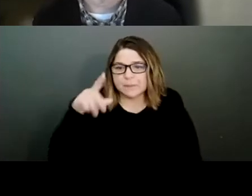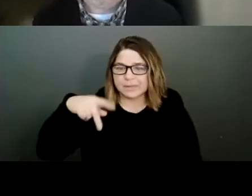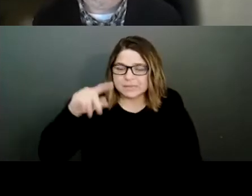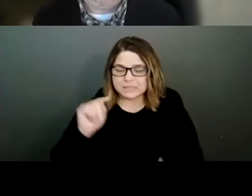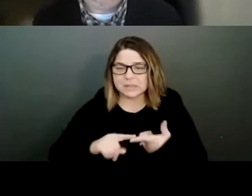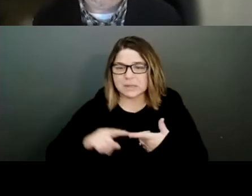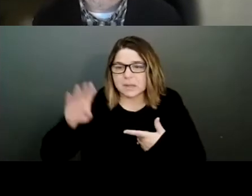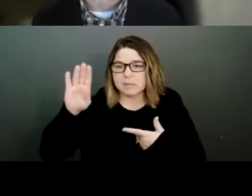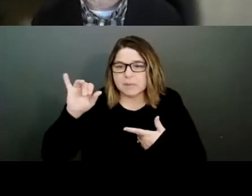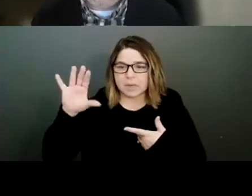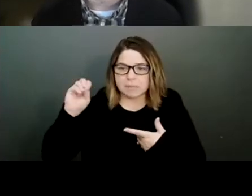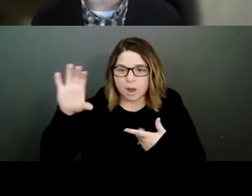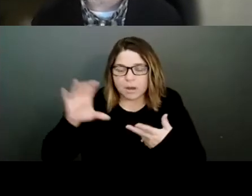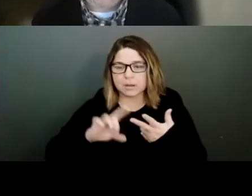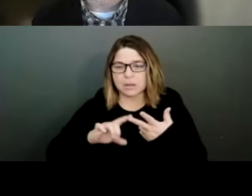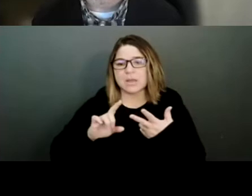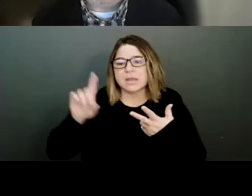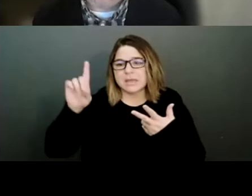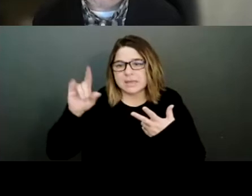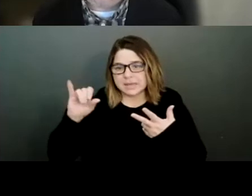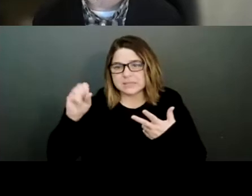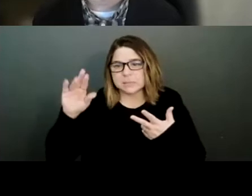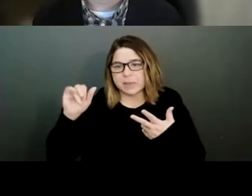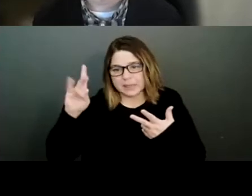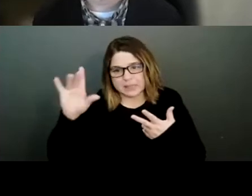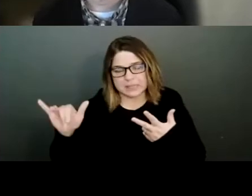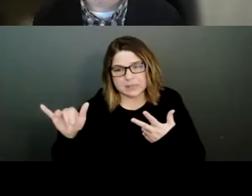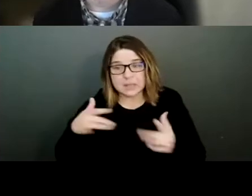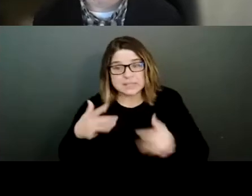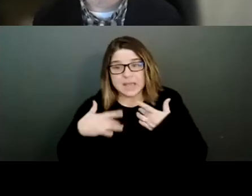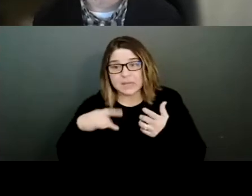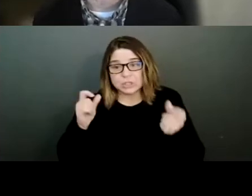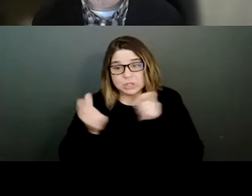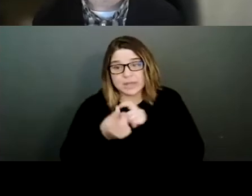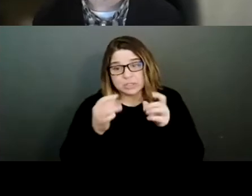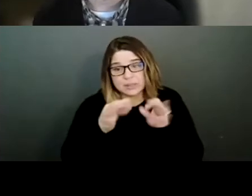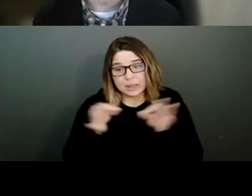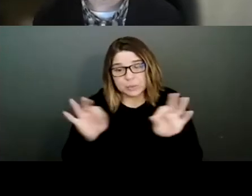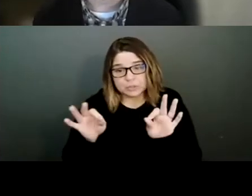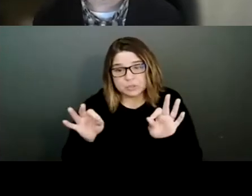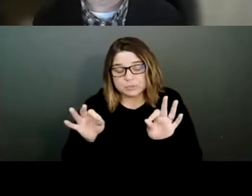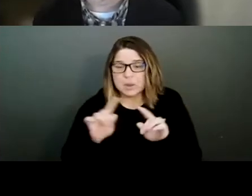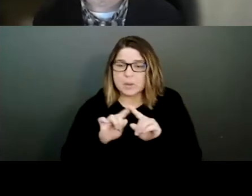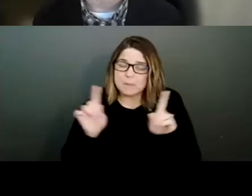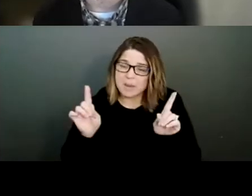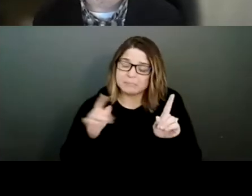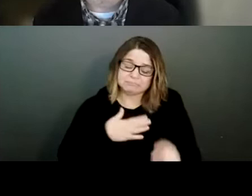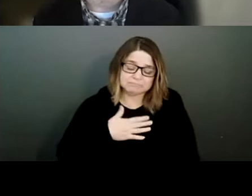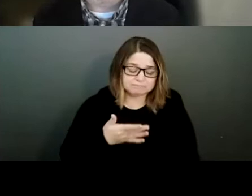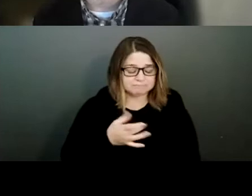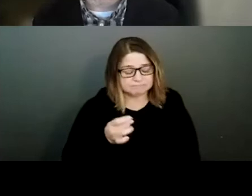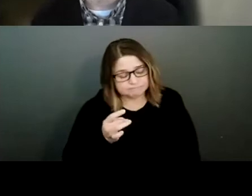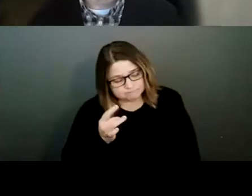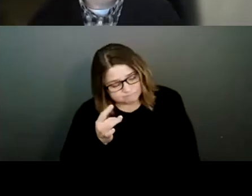and disability. It's exciting, but admittedly can be daunting. If we allow ourselves to be genuine, we